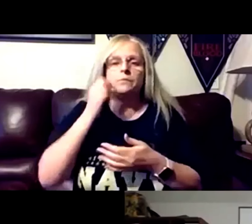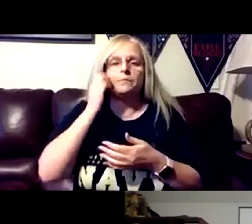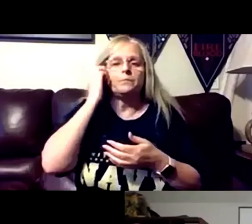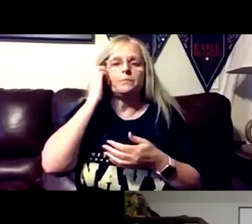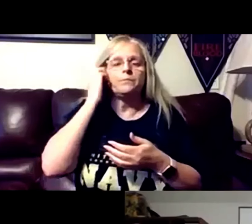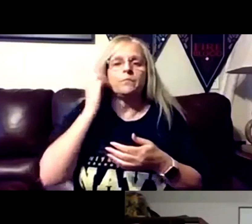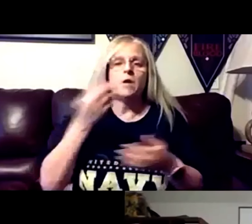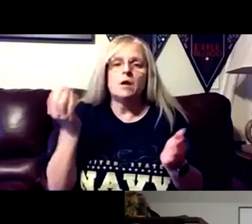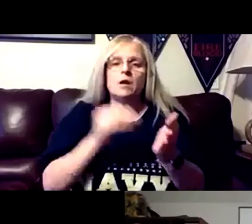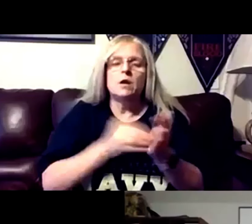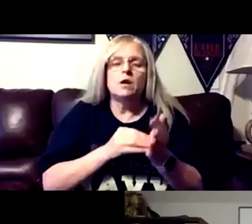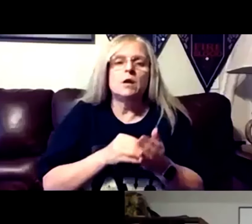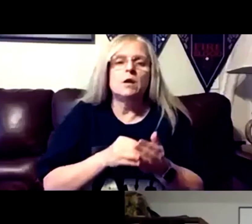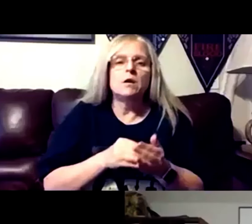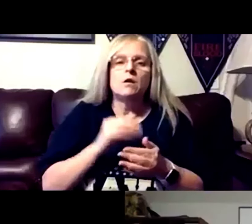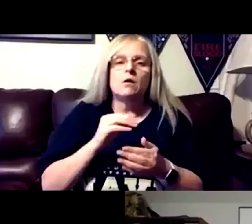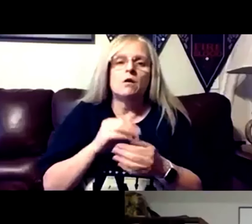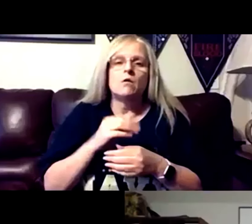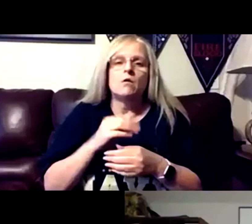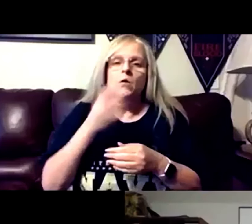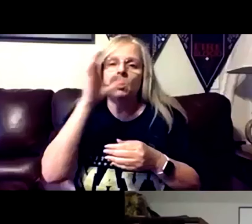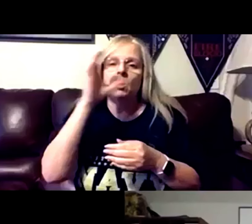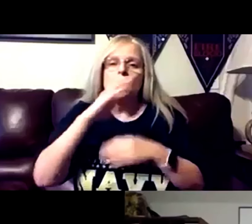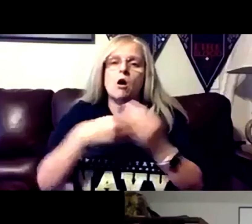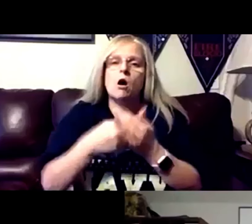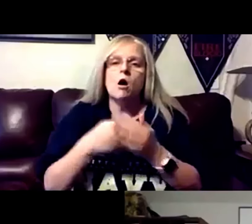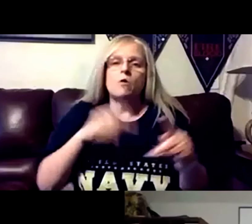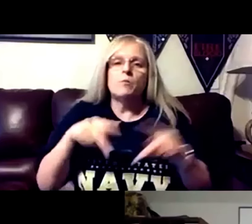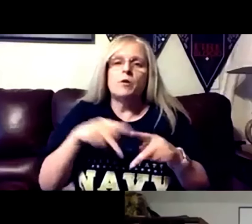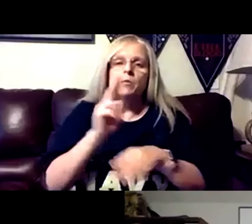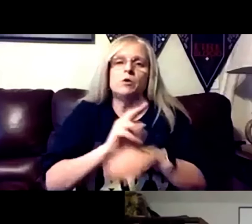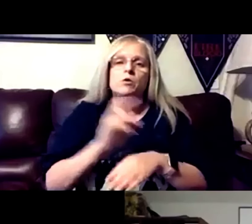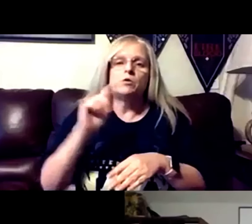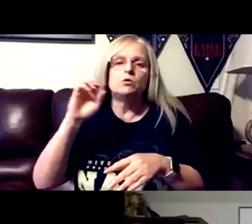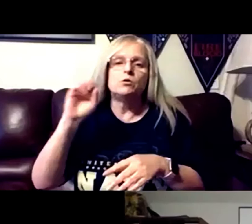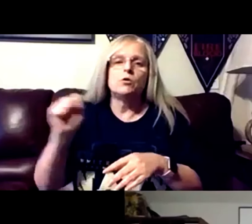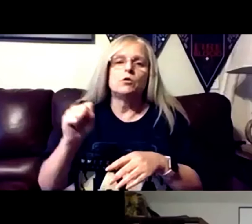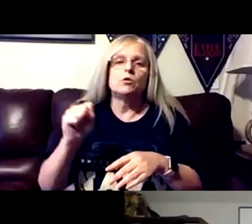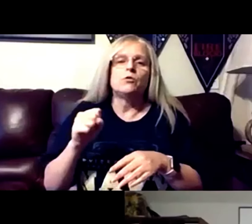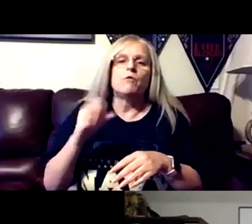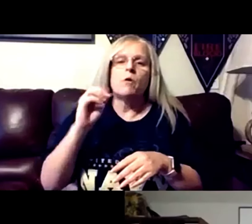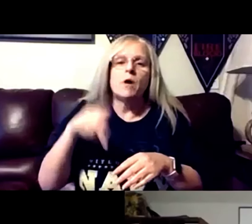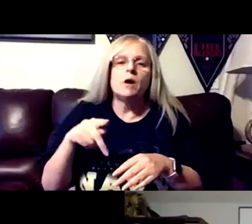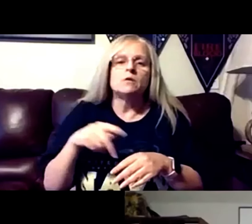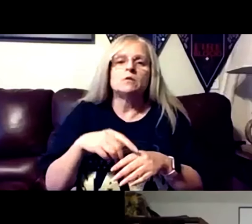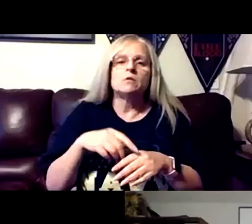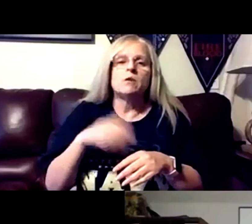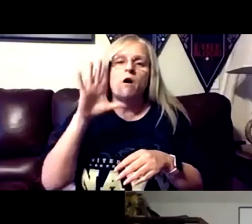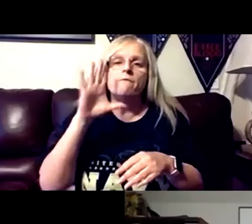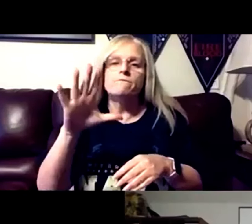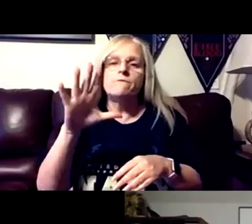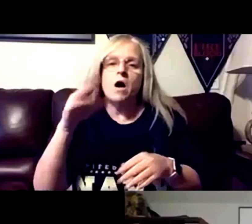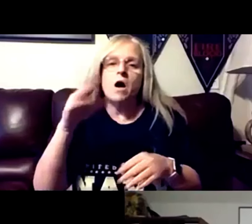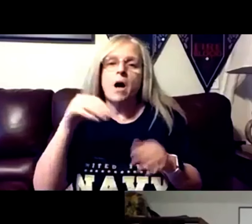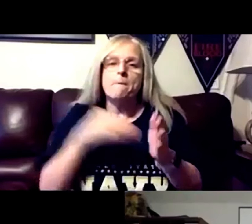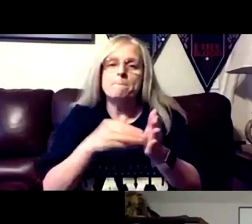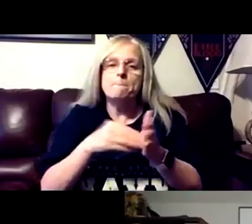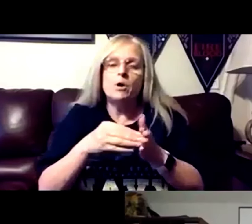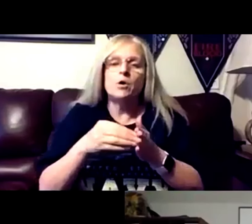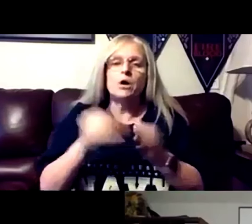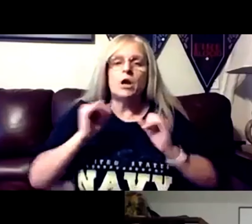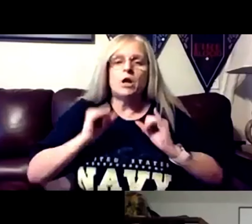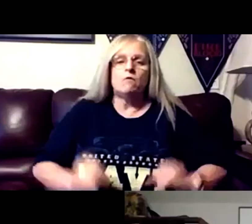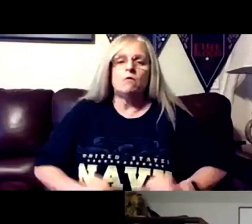And again, when you look at all the people that will be using the tools of ONPASSIVE, our market, again, 5 billion individuals